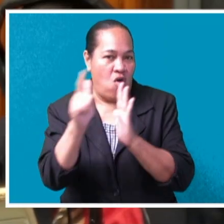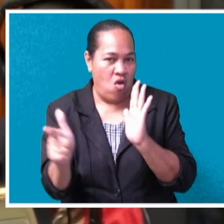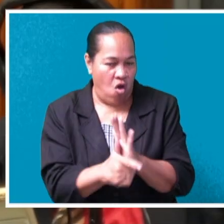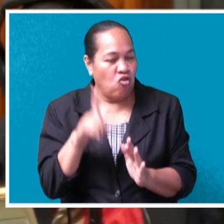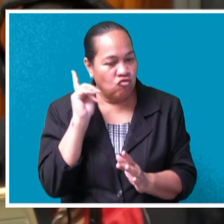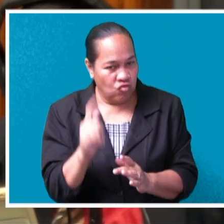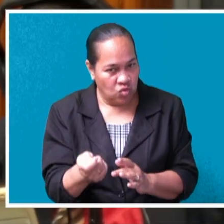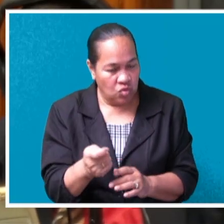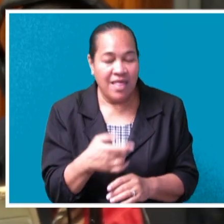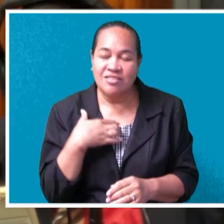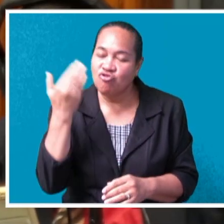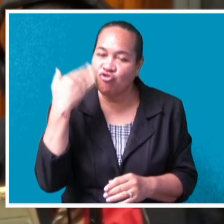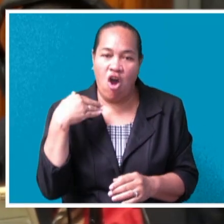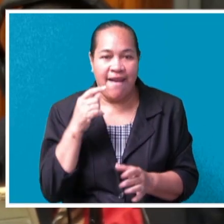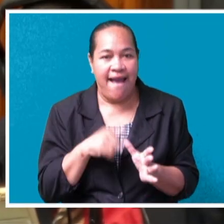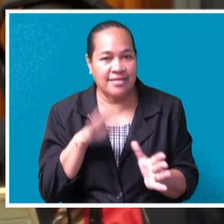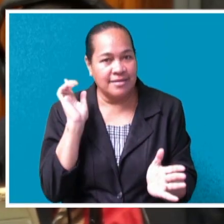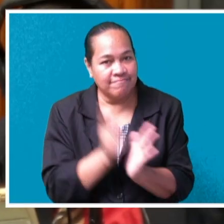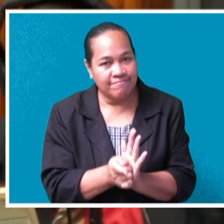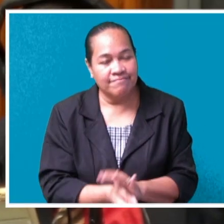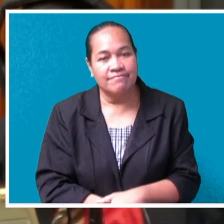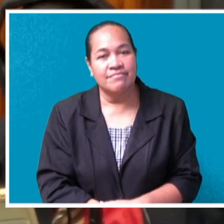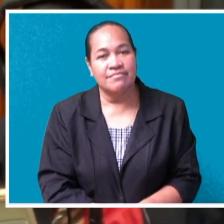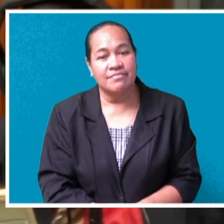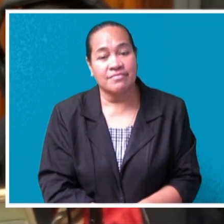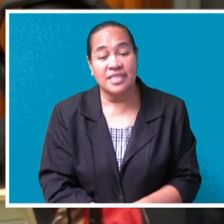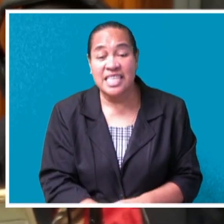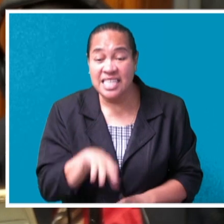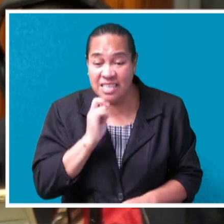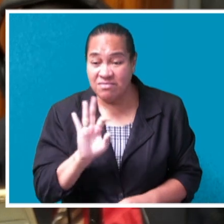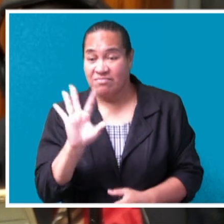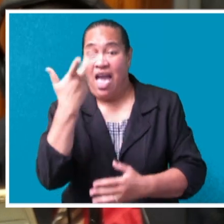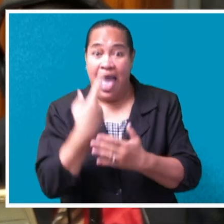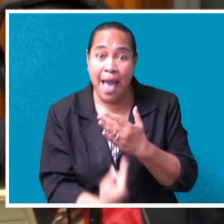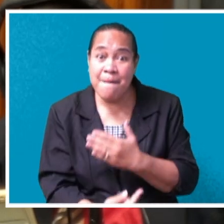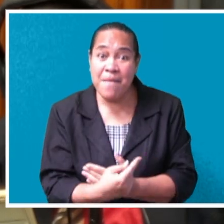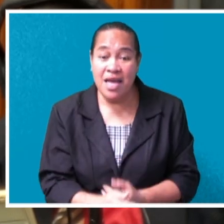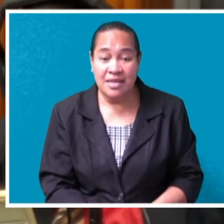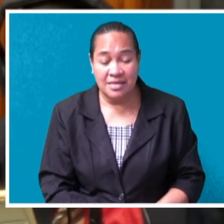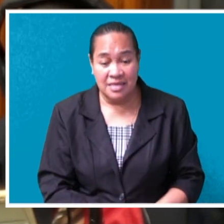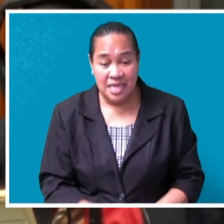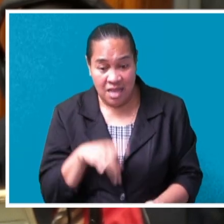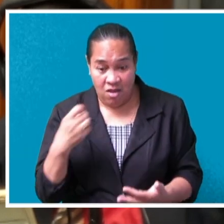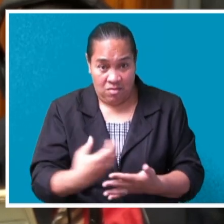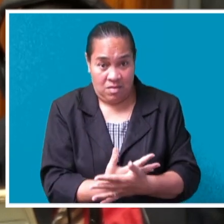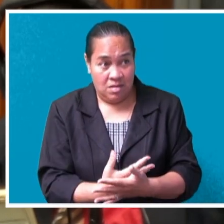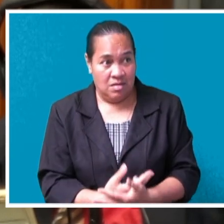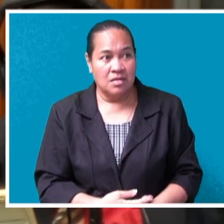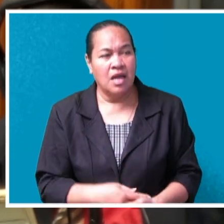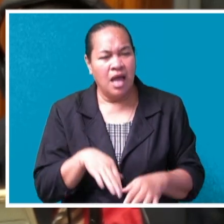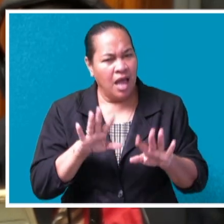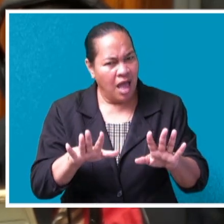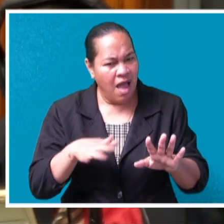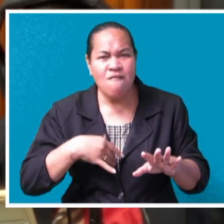the short answer to everything. So when there is something that affects our nation and our people generally, the first thing to